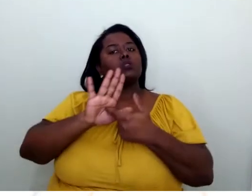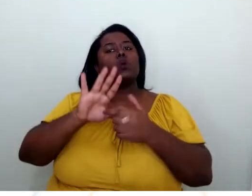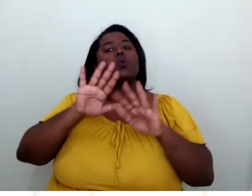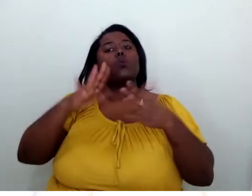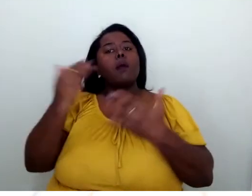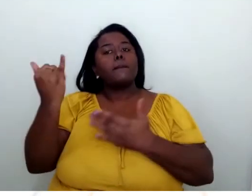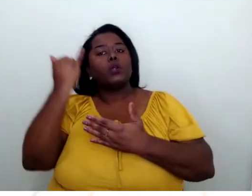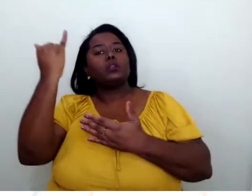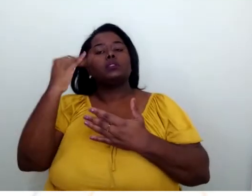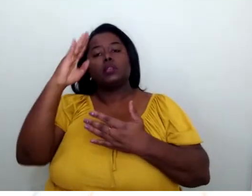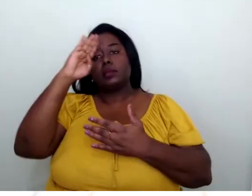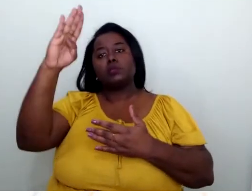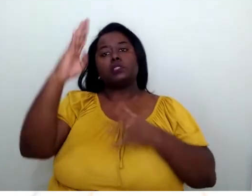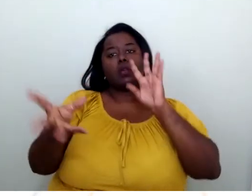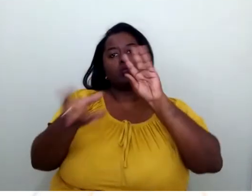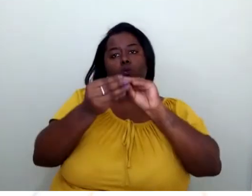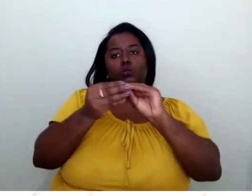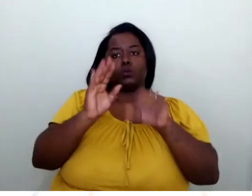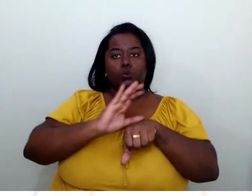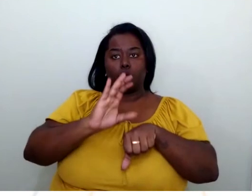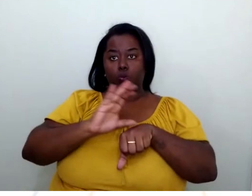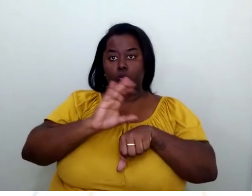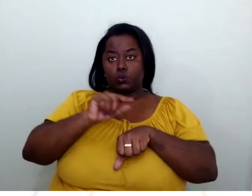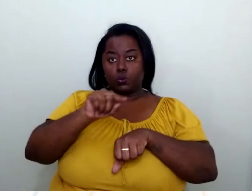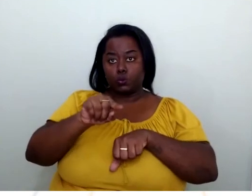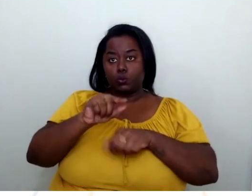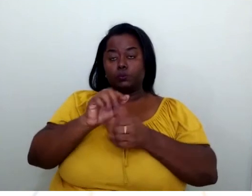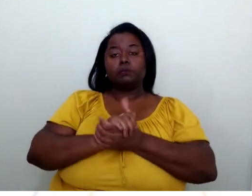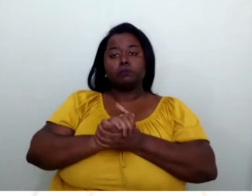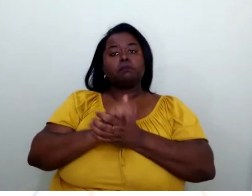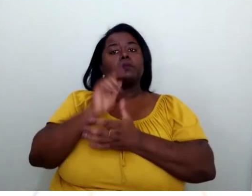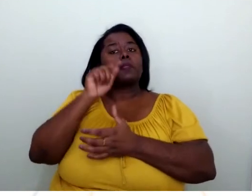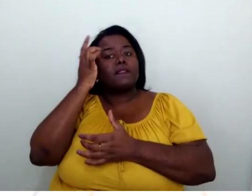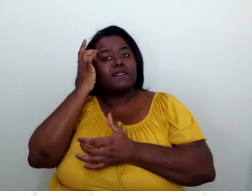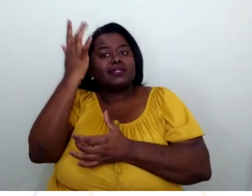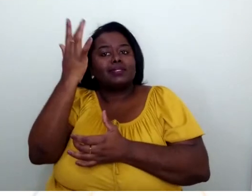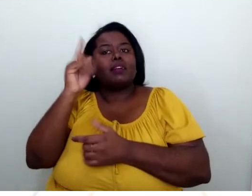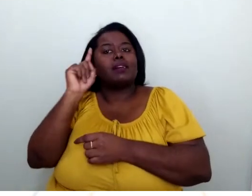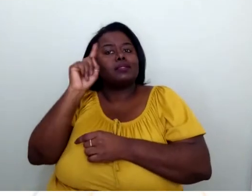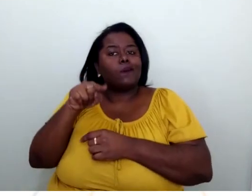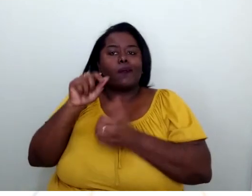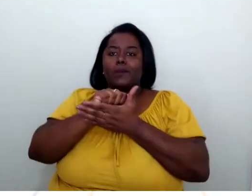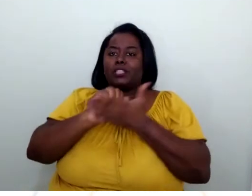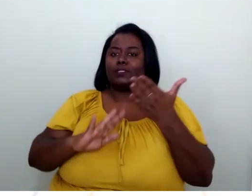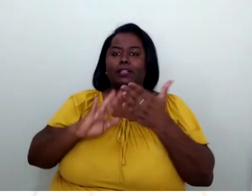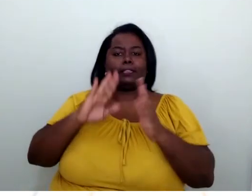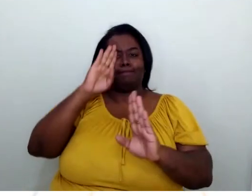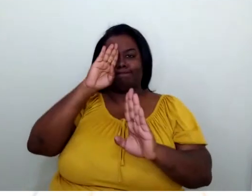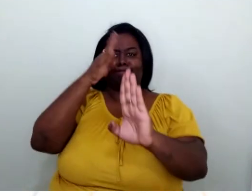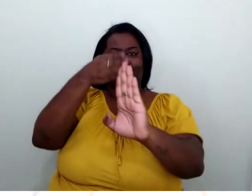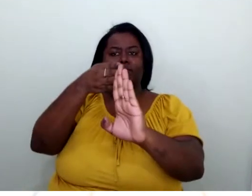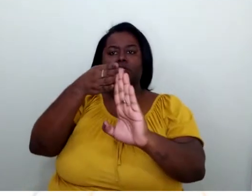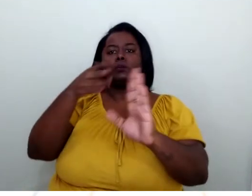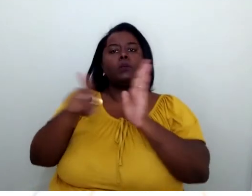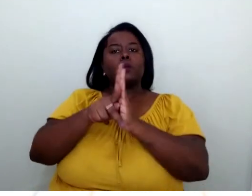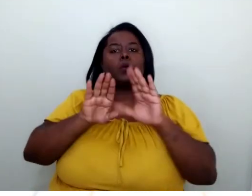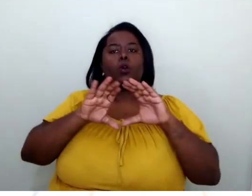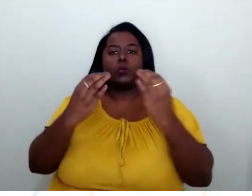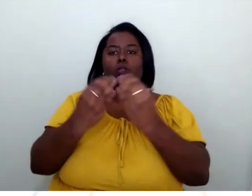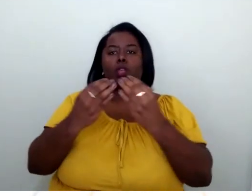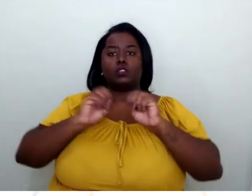study consisted of 82 students, and in our education programs, they're primarily women. So the majority, 90%,